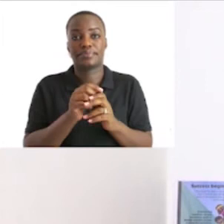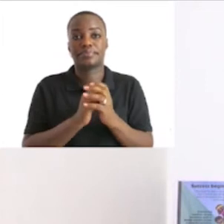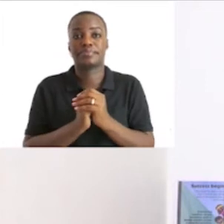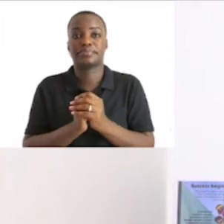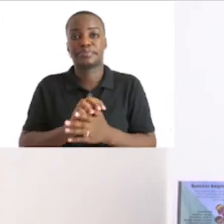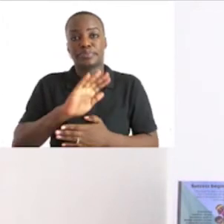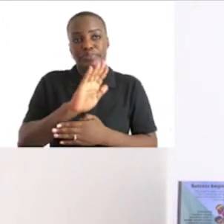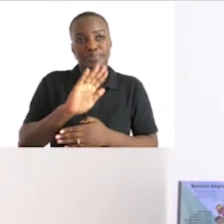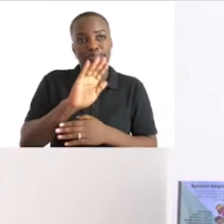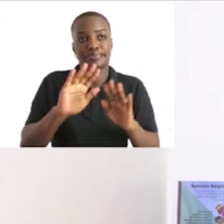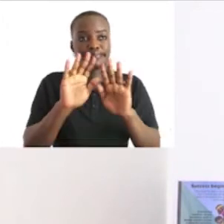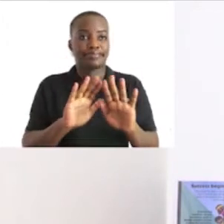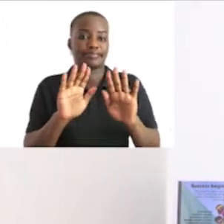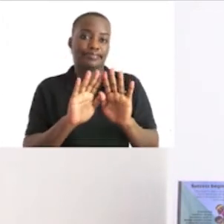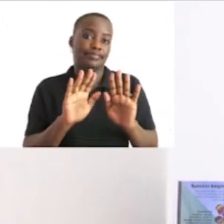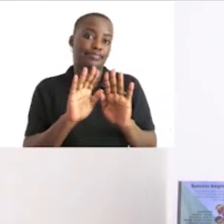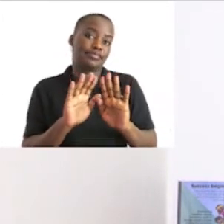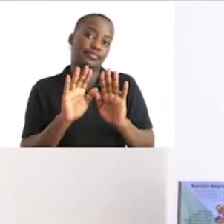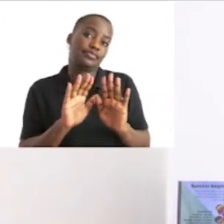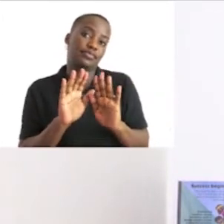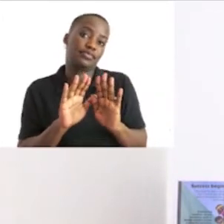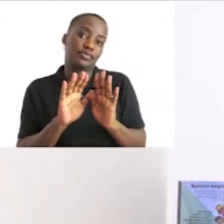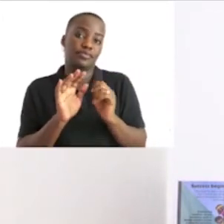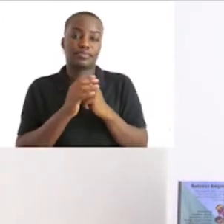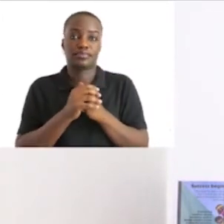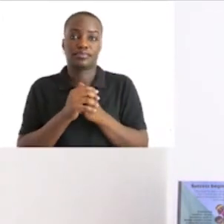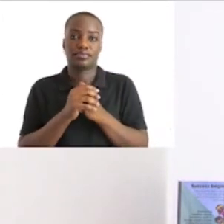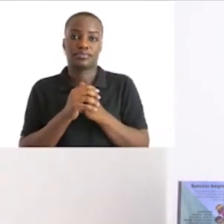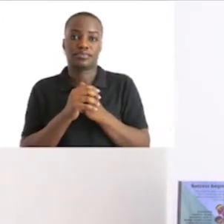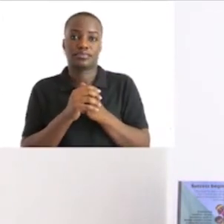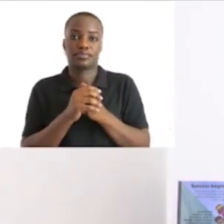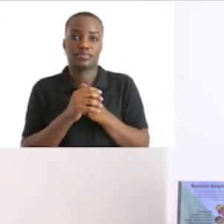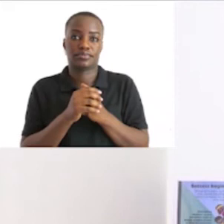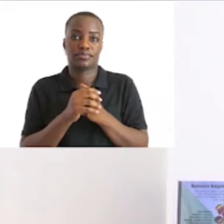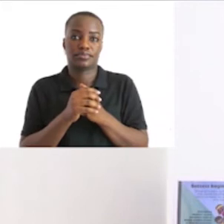and we are going to shade the bar.